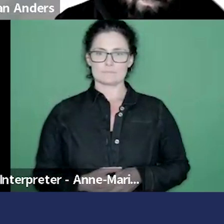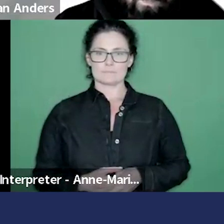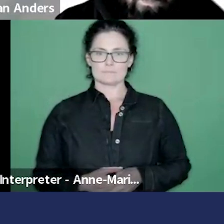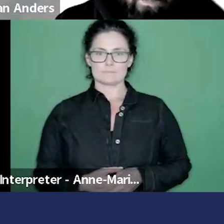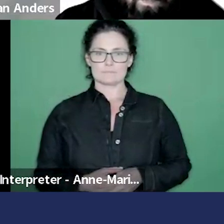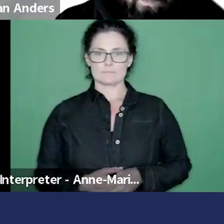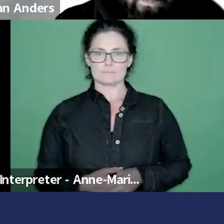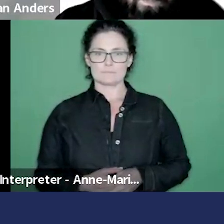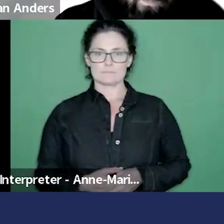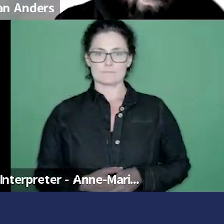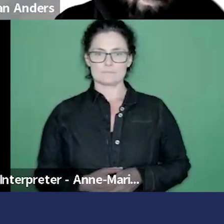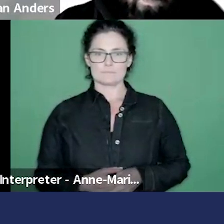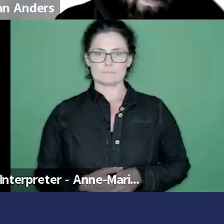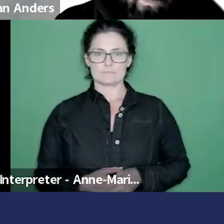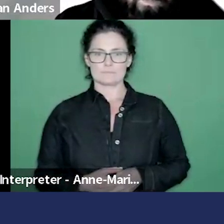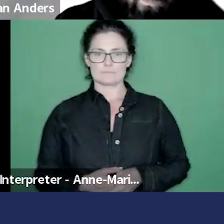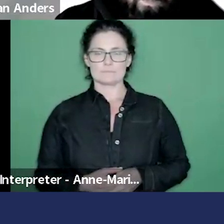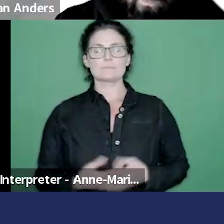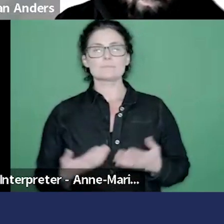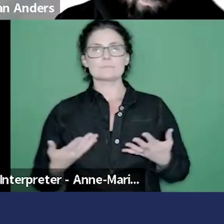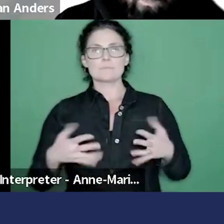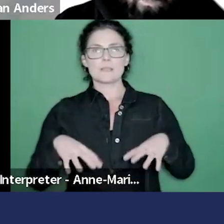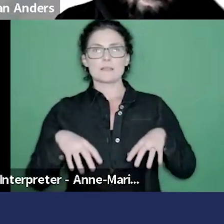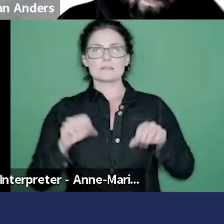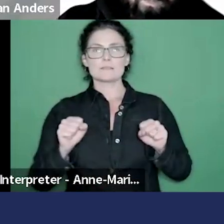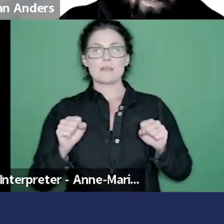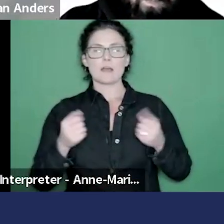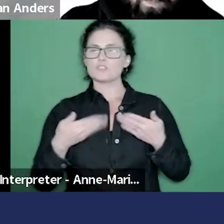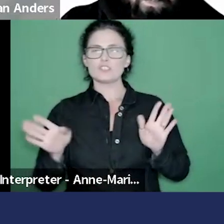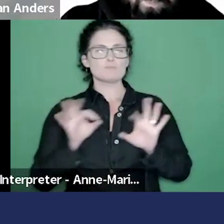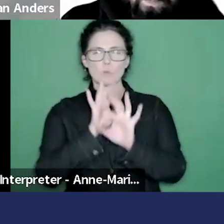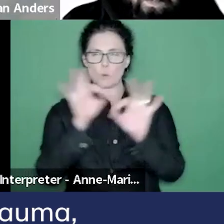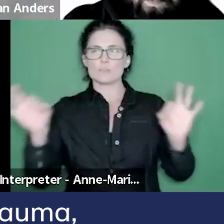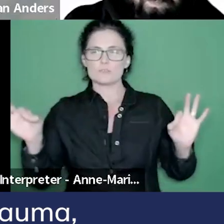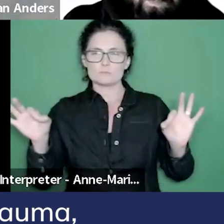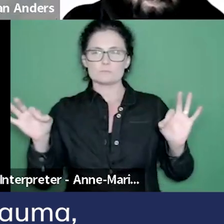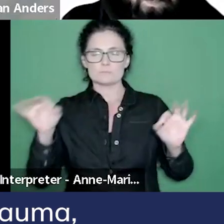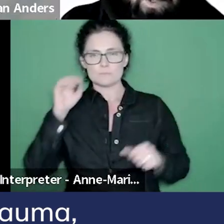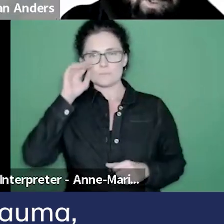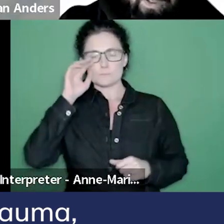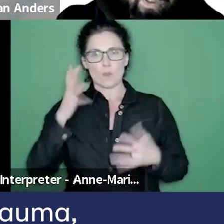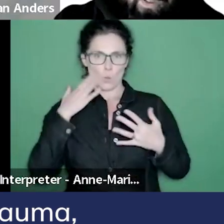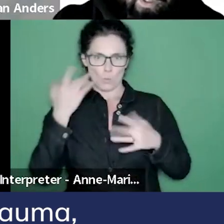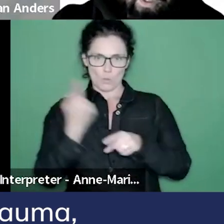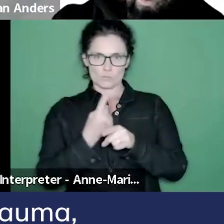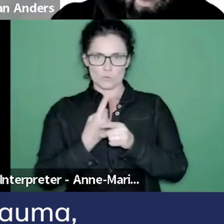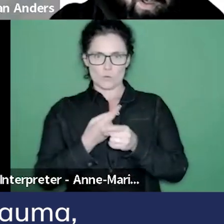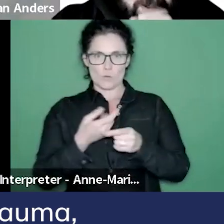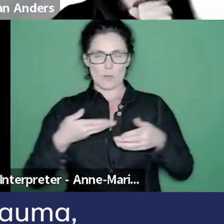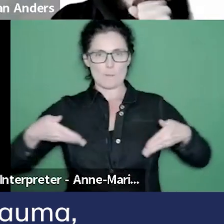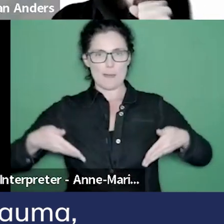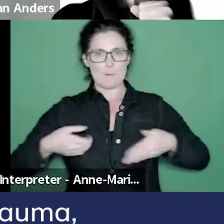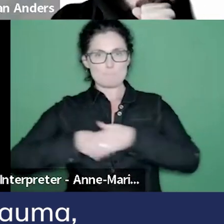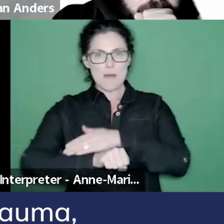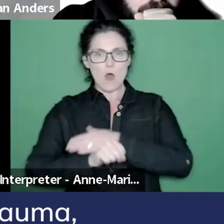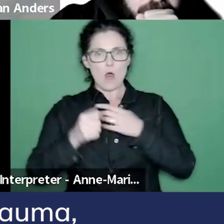now. I wanted to start with just a general question about, so when we're talking about birth trauma, we're talking